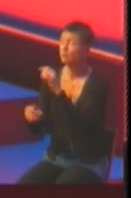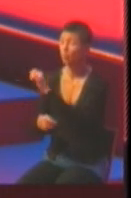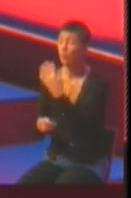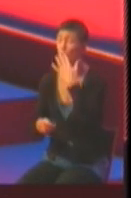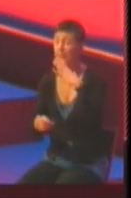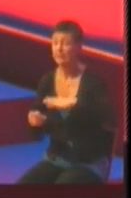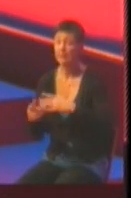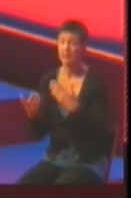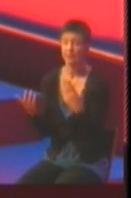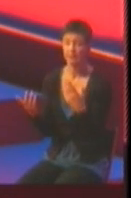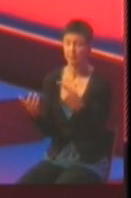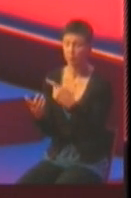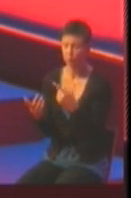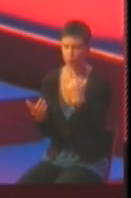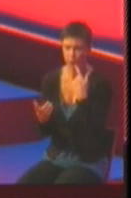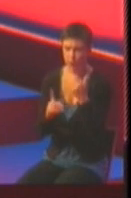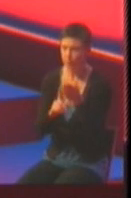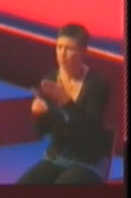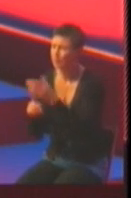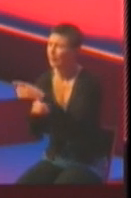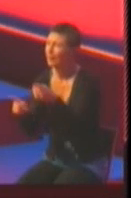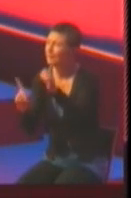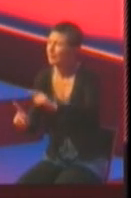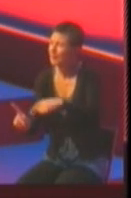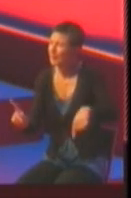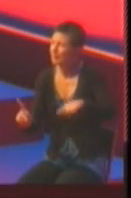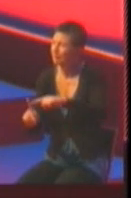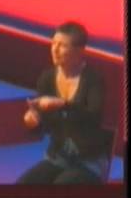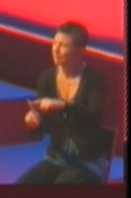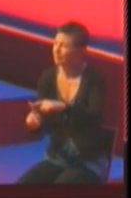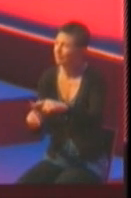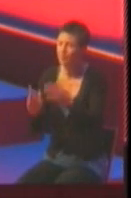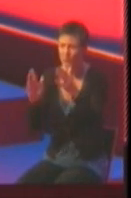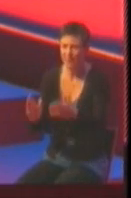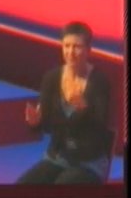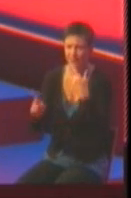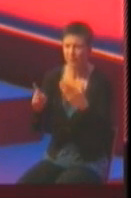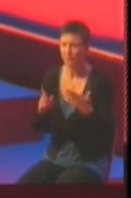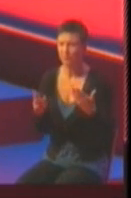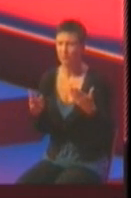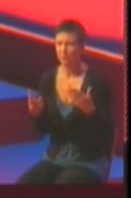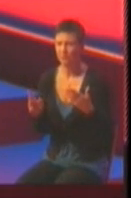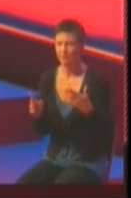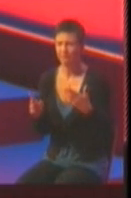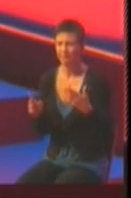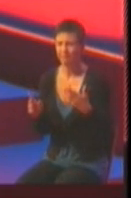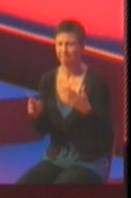need to win the hearts and minds of people. You have to get out of the